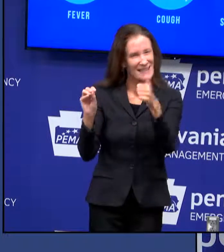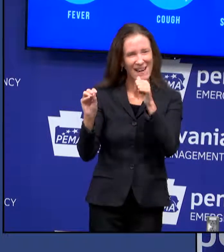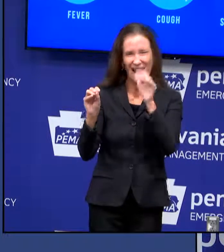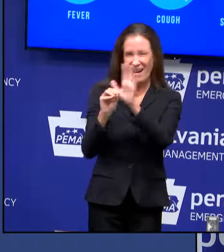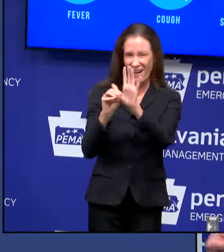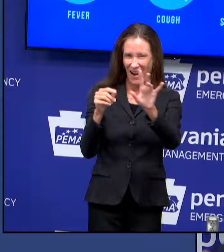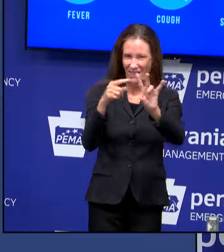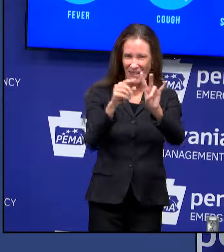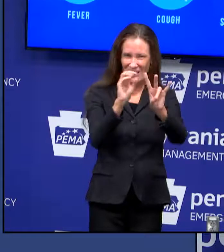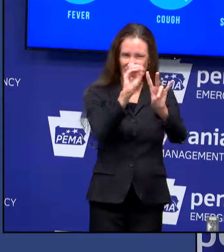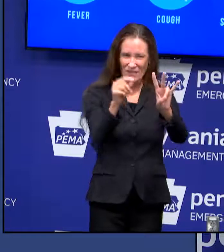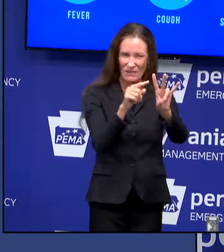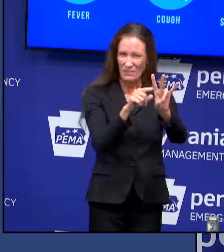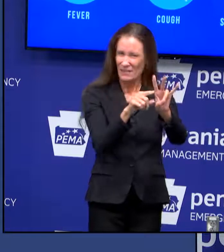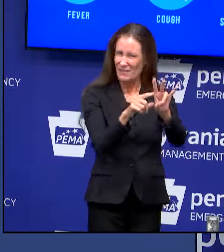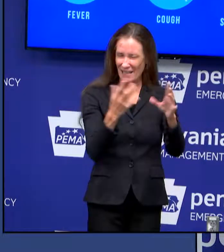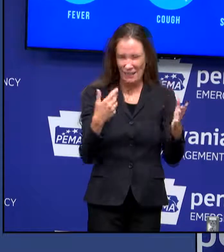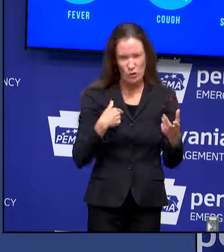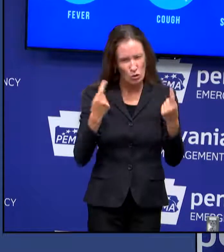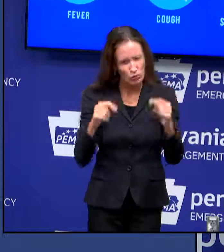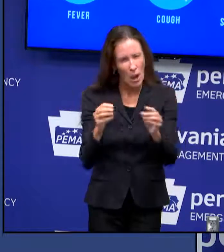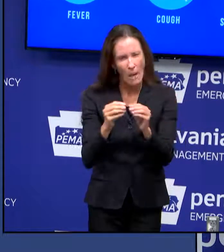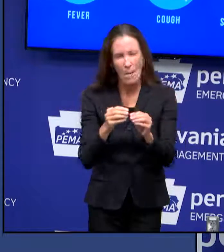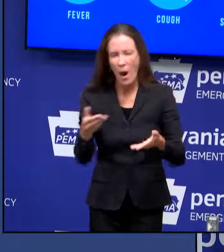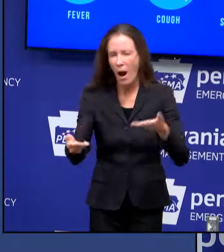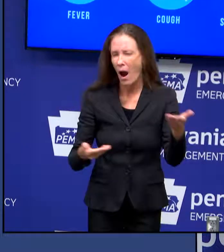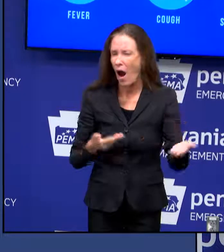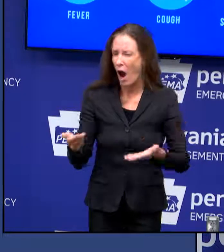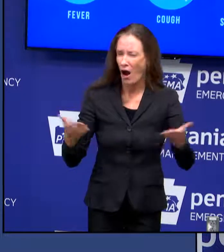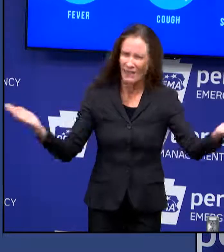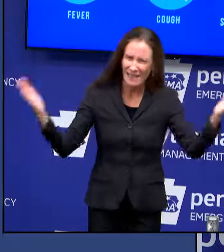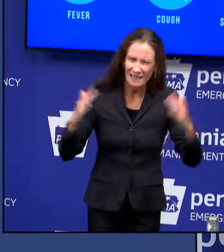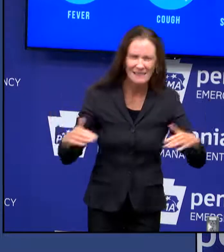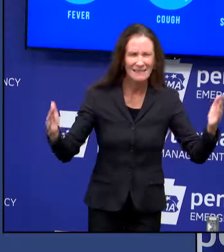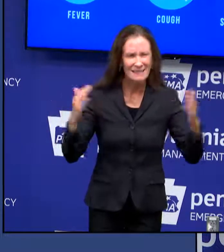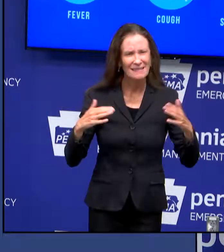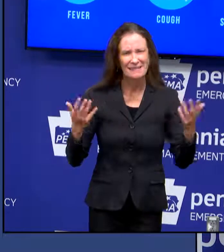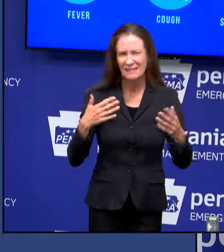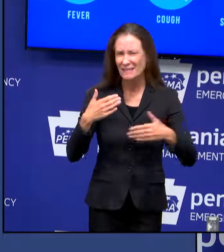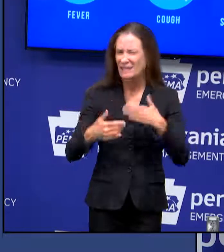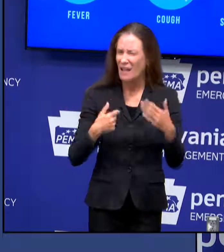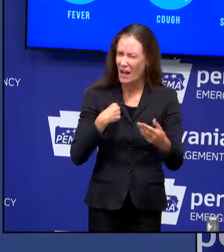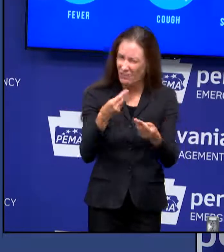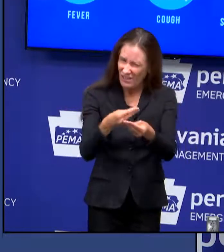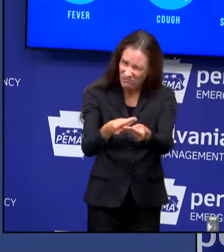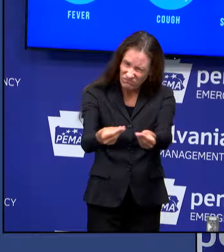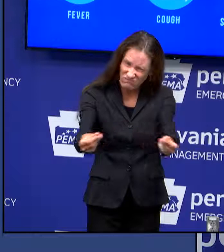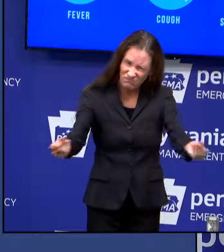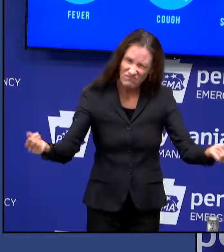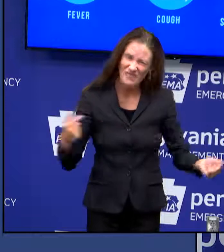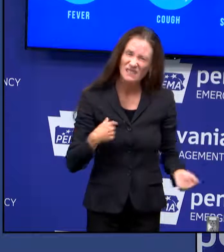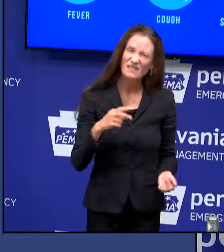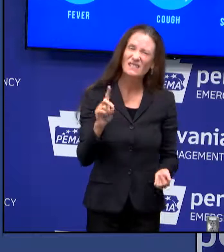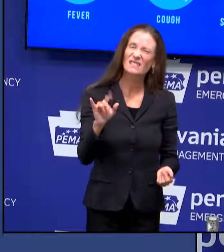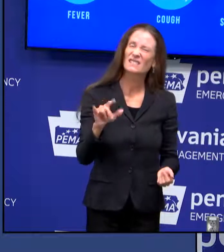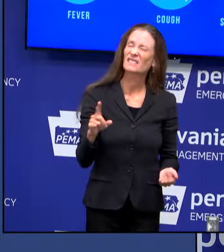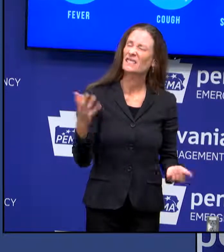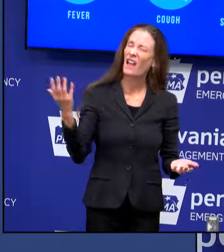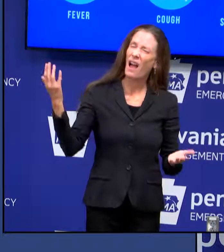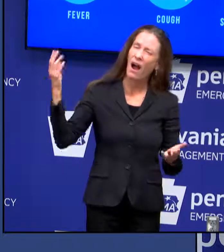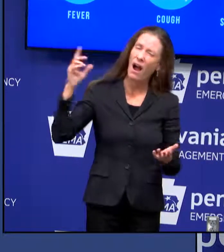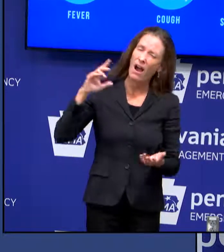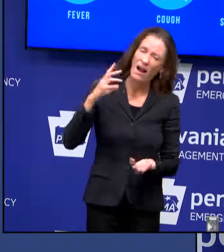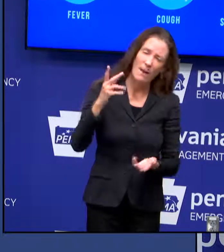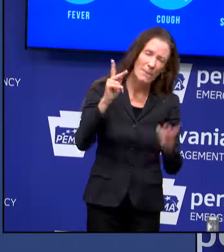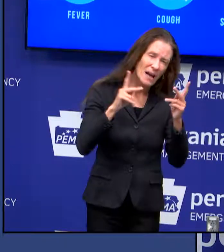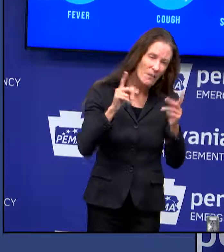call centers. We're hiring more people. We've invested in technology. We've worked hundreds of thousands of hours overtime, and we'll continue to do that. But we